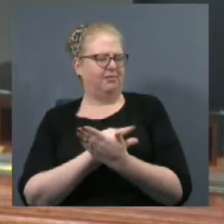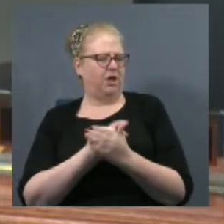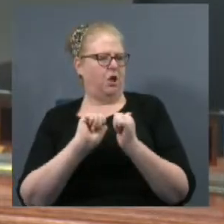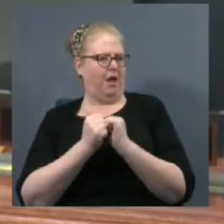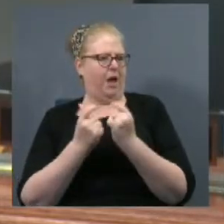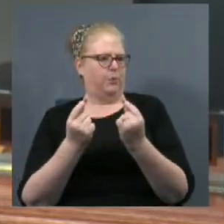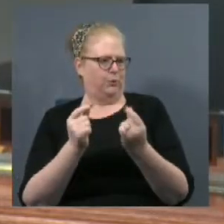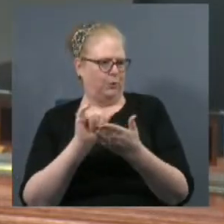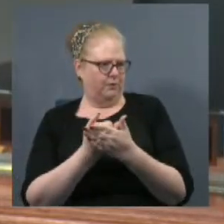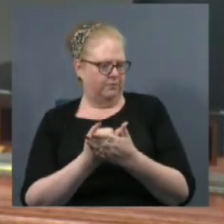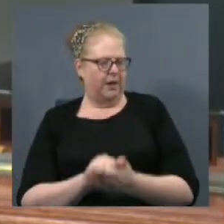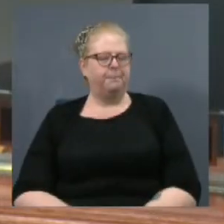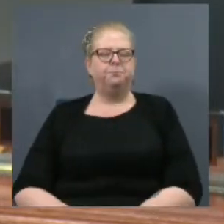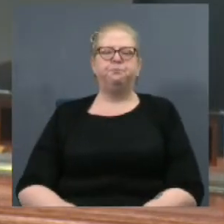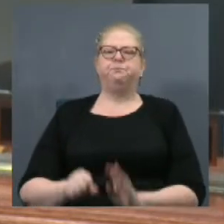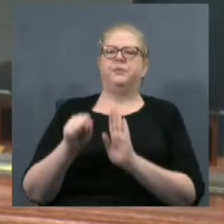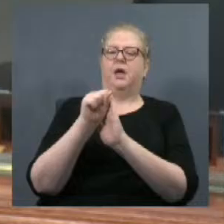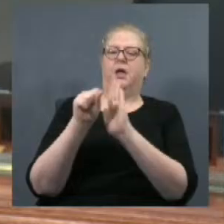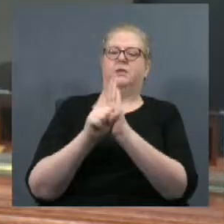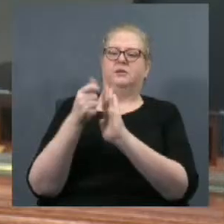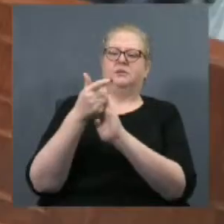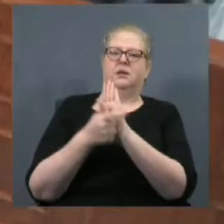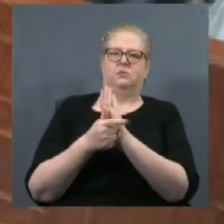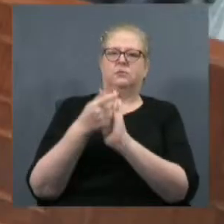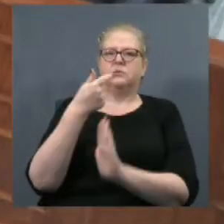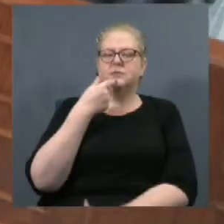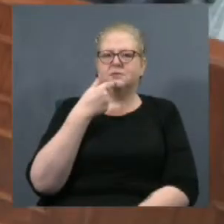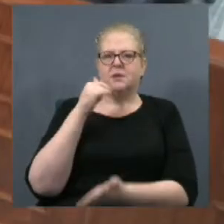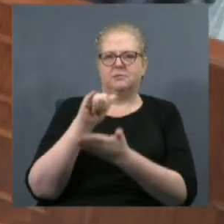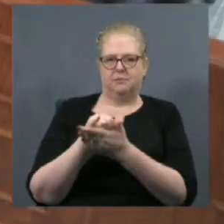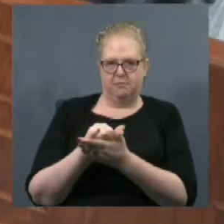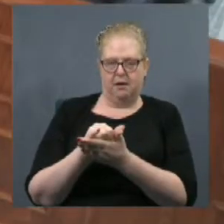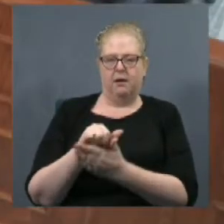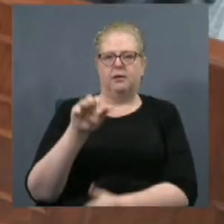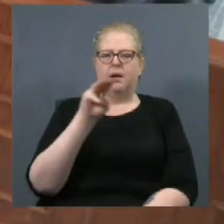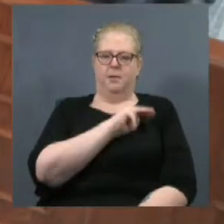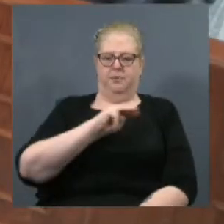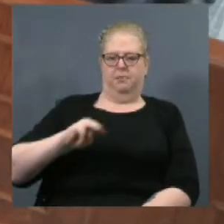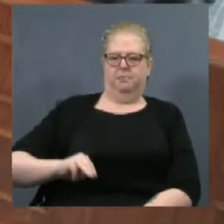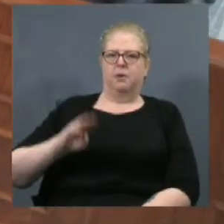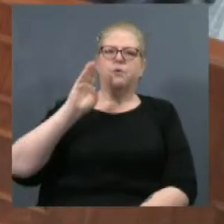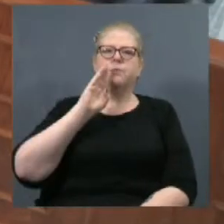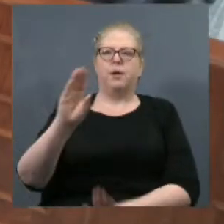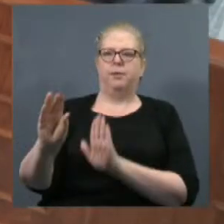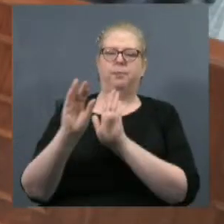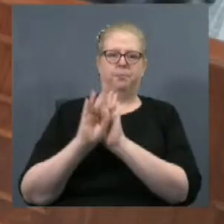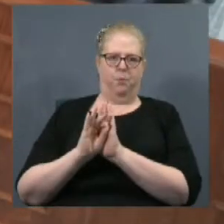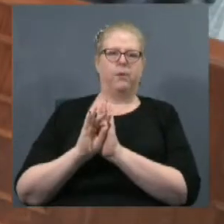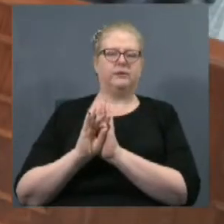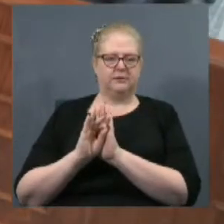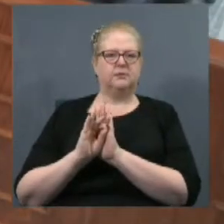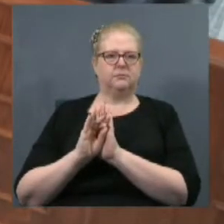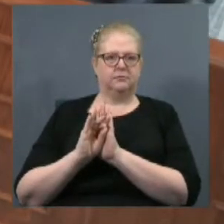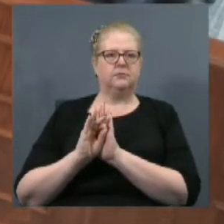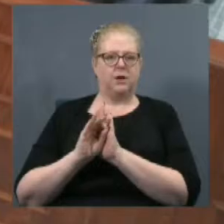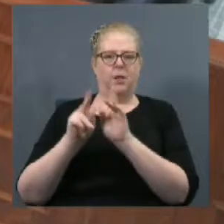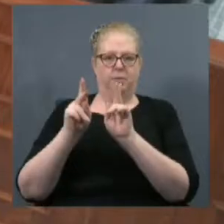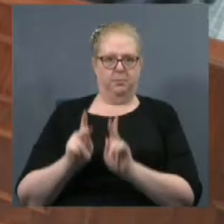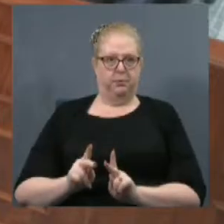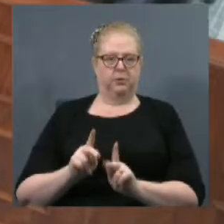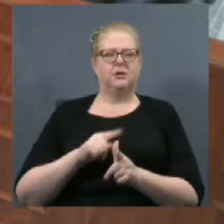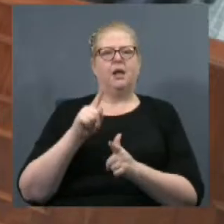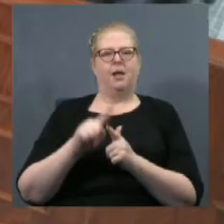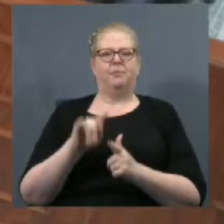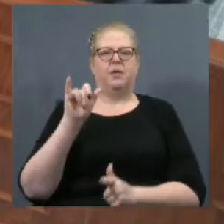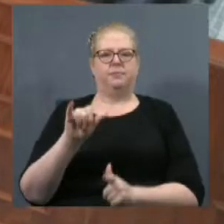statute sets forth that the mayor will make the appointment and that the appointment then has to be approved by the